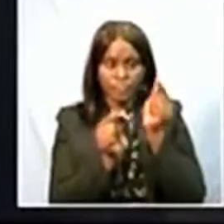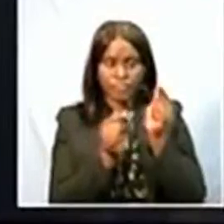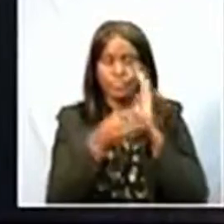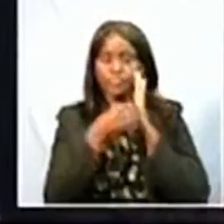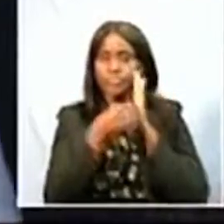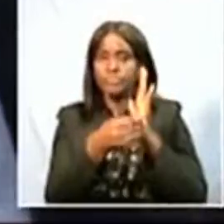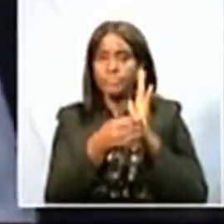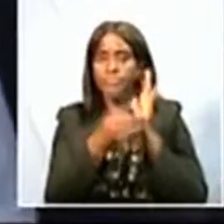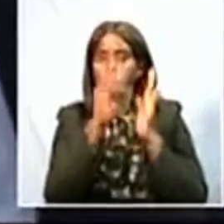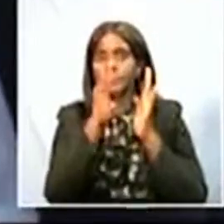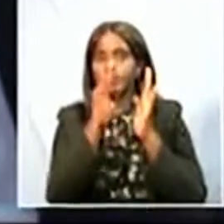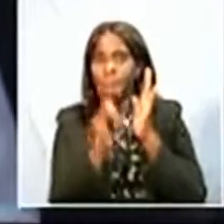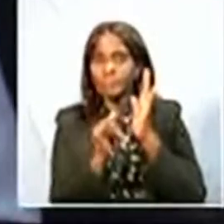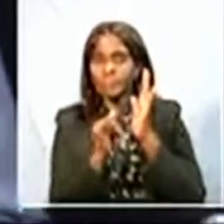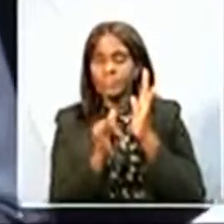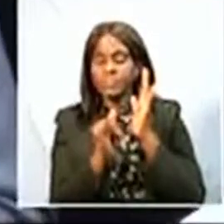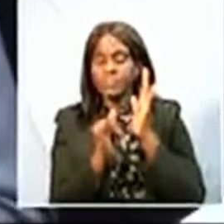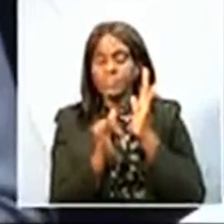by